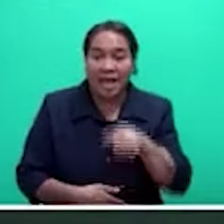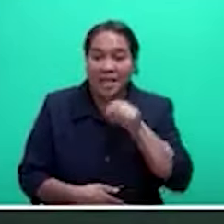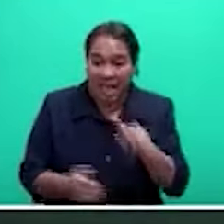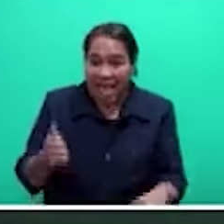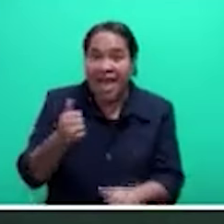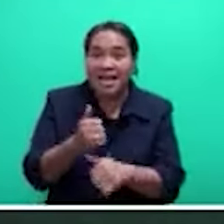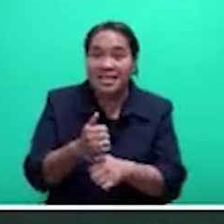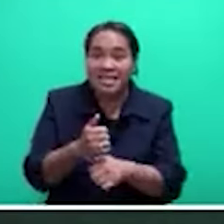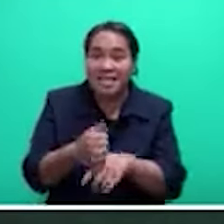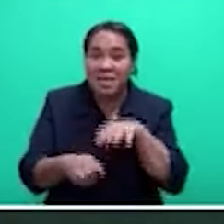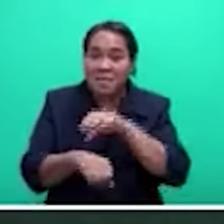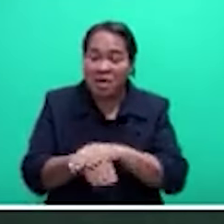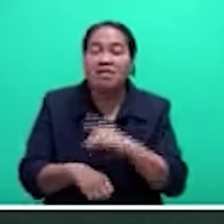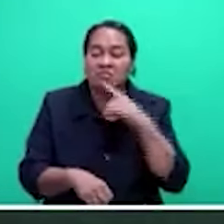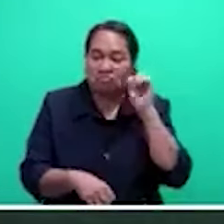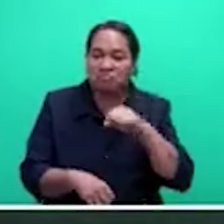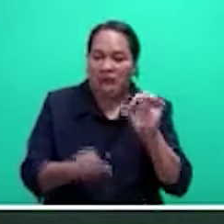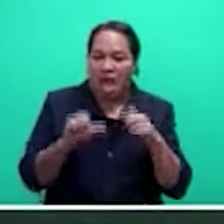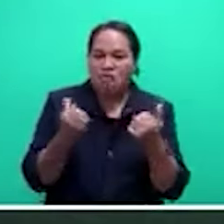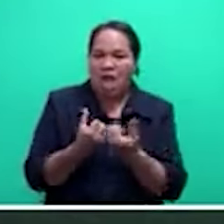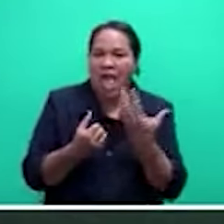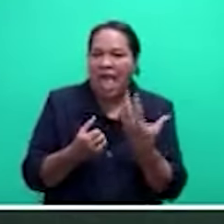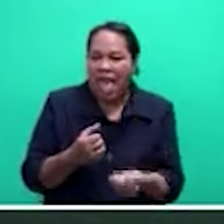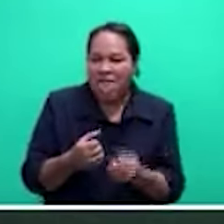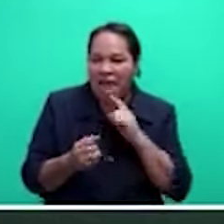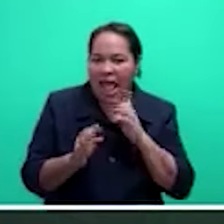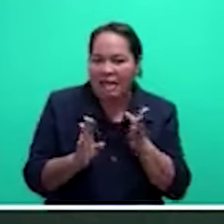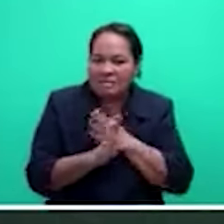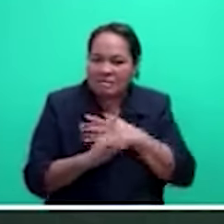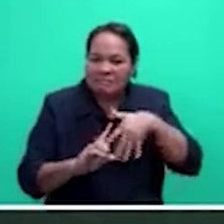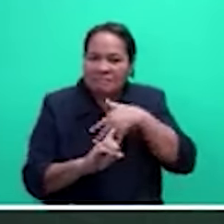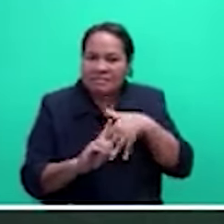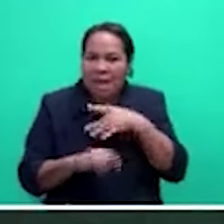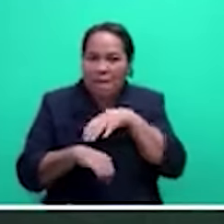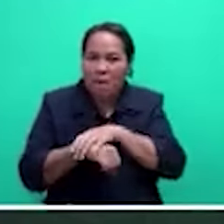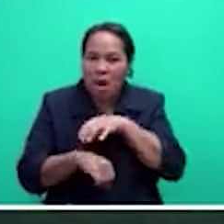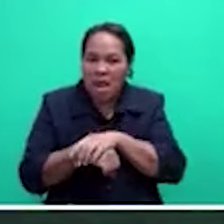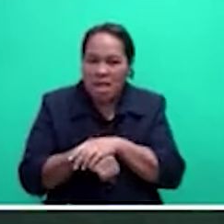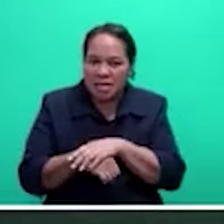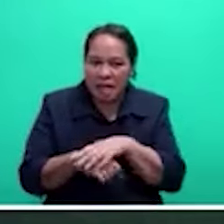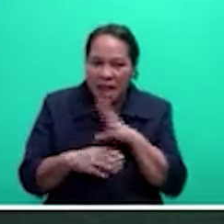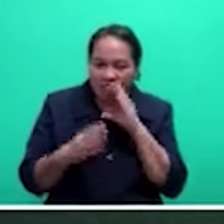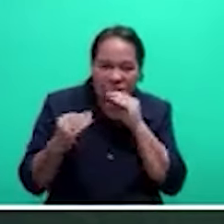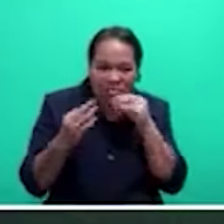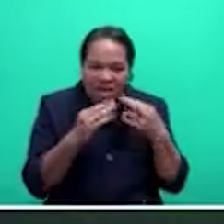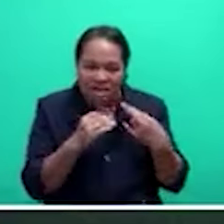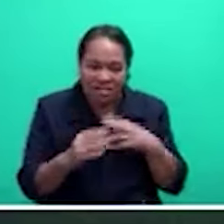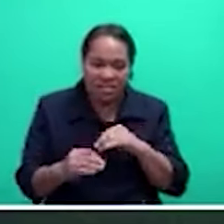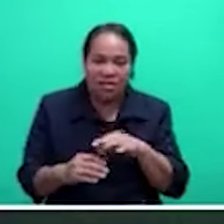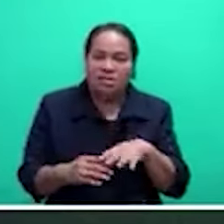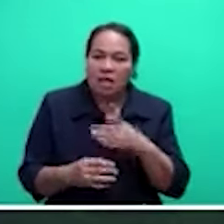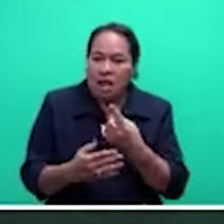is nepotism, backbiting, and mistrust within the force. According to the acting commissioner, these things